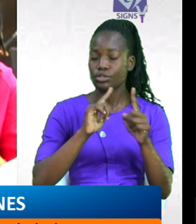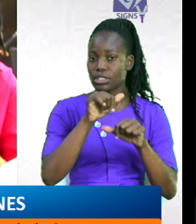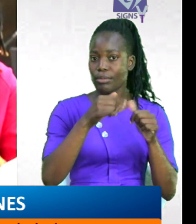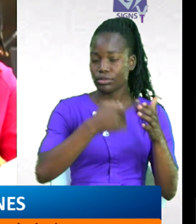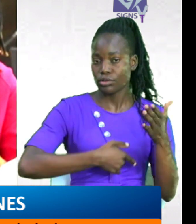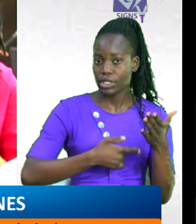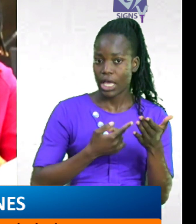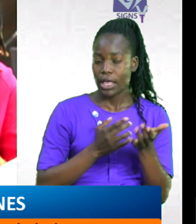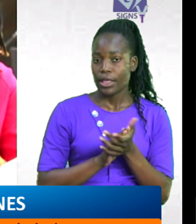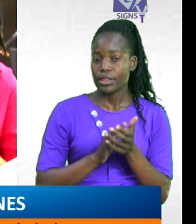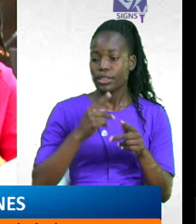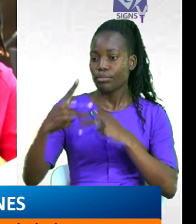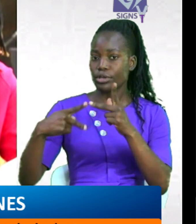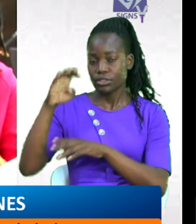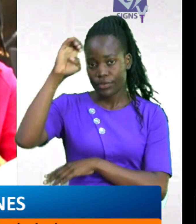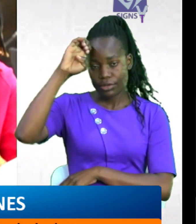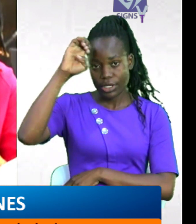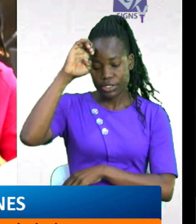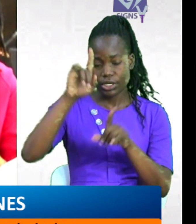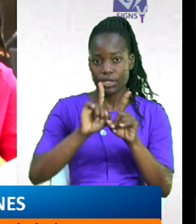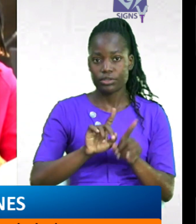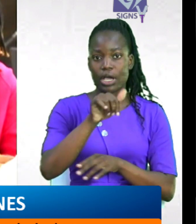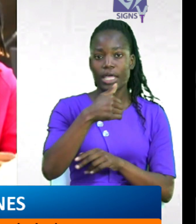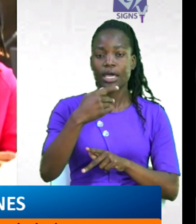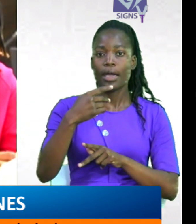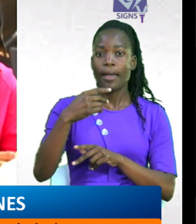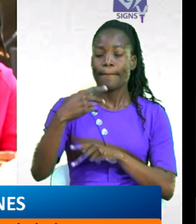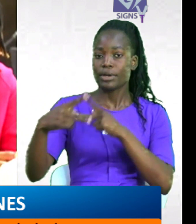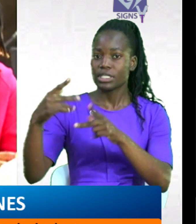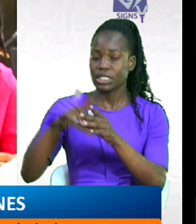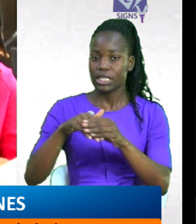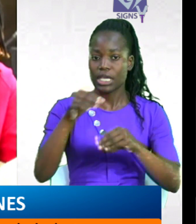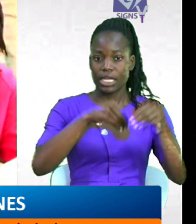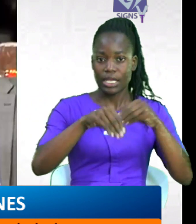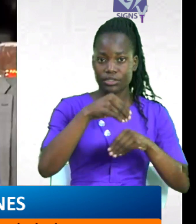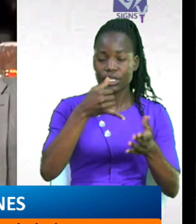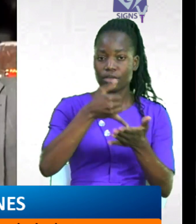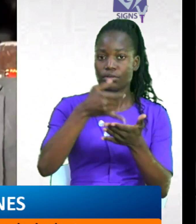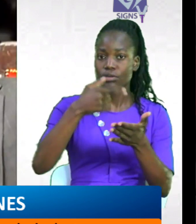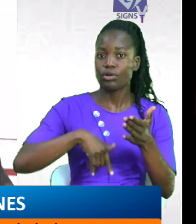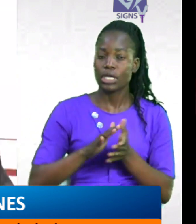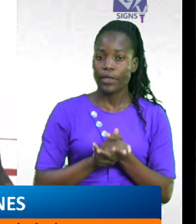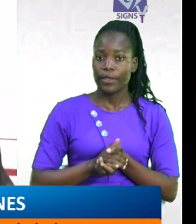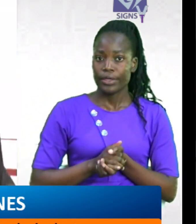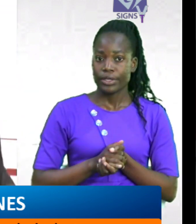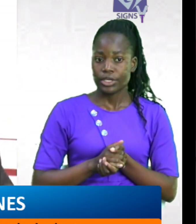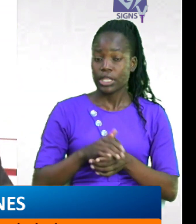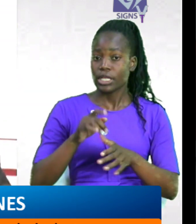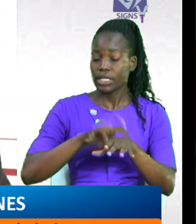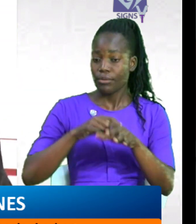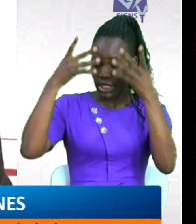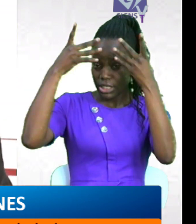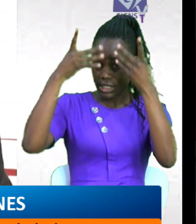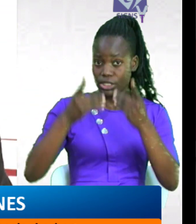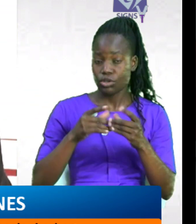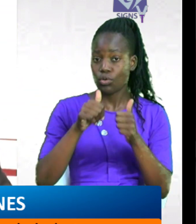keep talking about the process of voter registration, for instance, the process of voter education, and other processes in the elections, including the political party